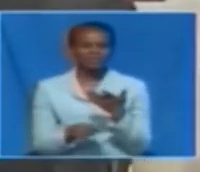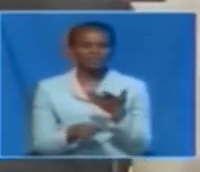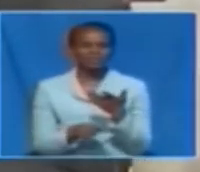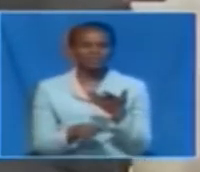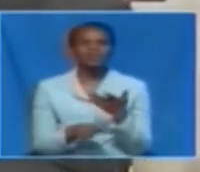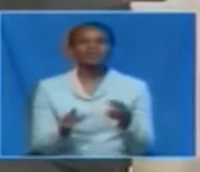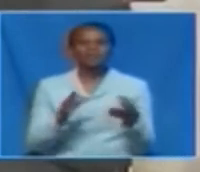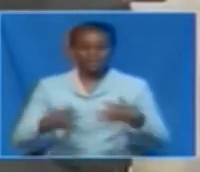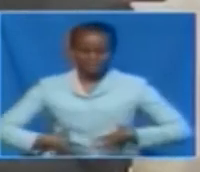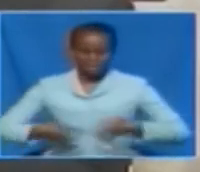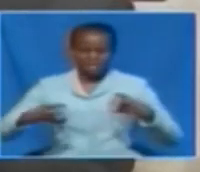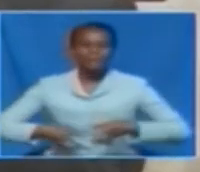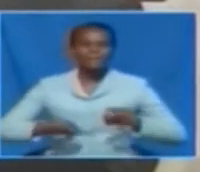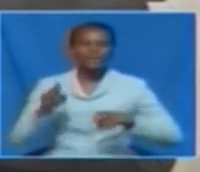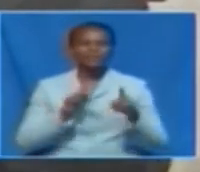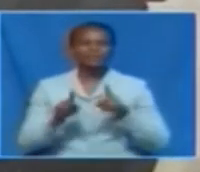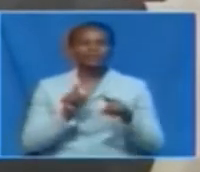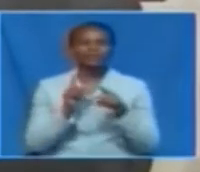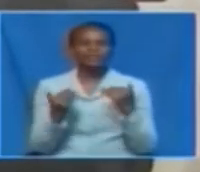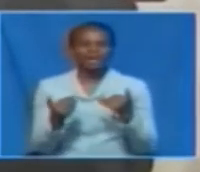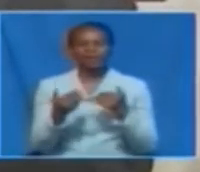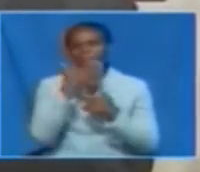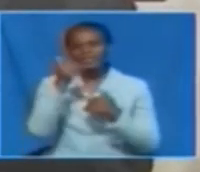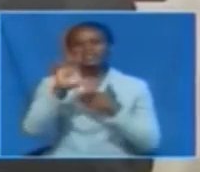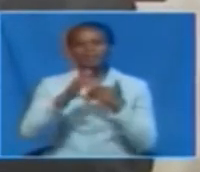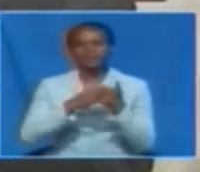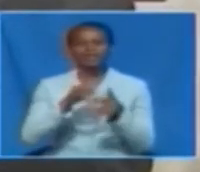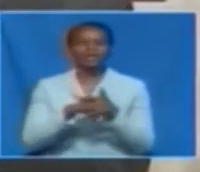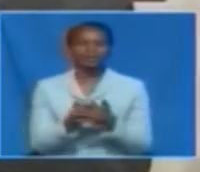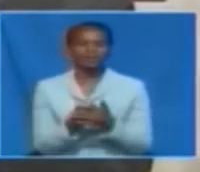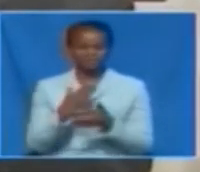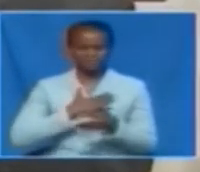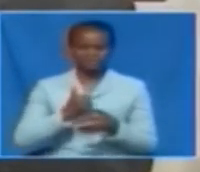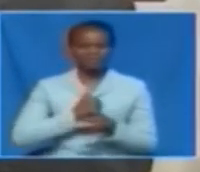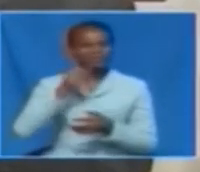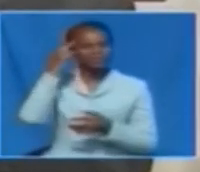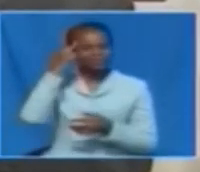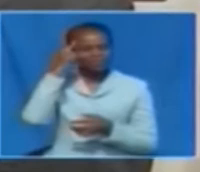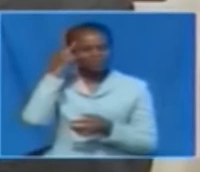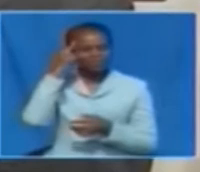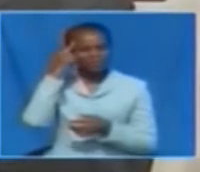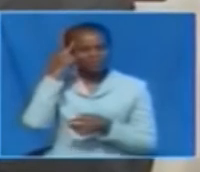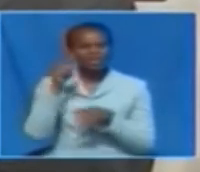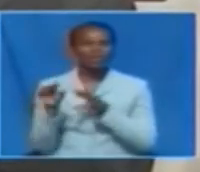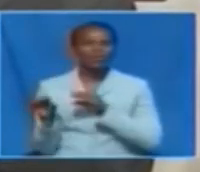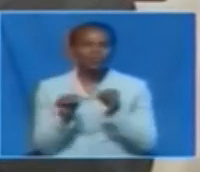to annoy those people that are there. Now, let me come back by saying that I think moving